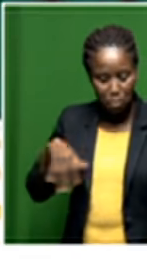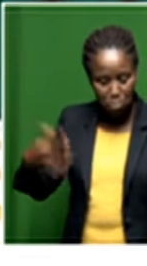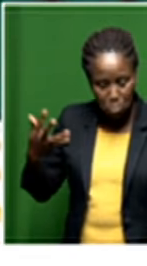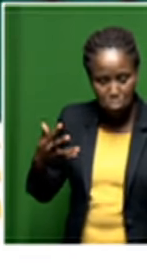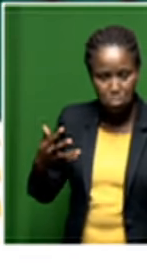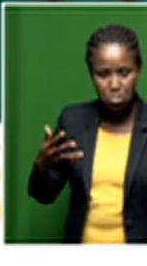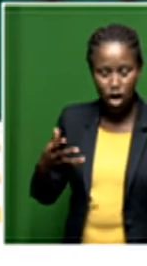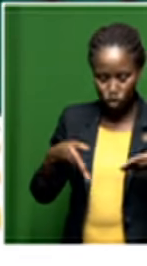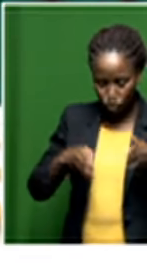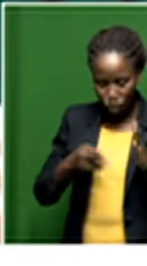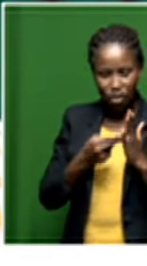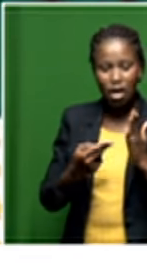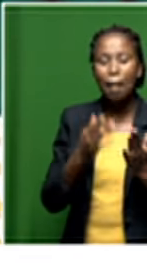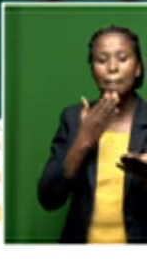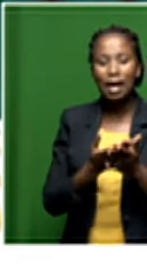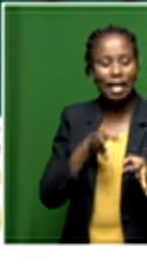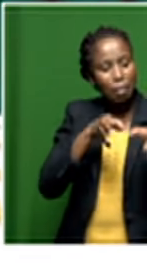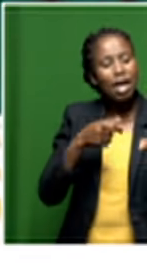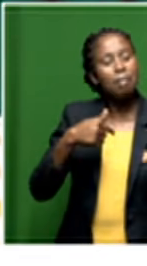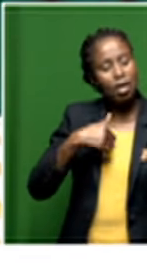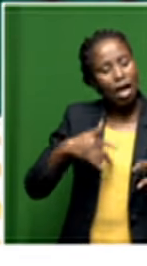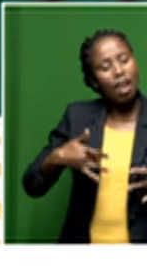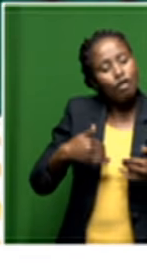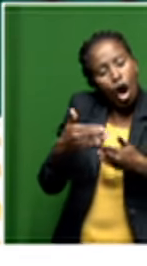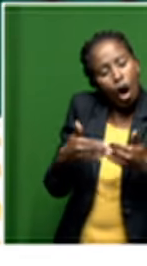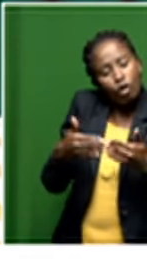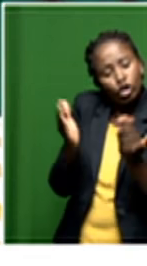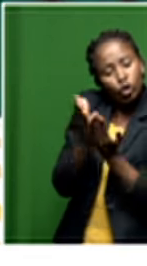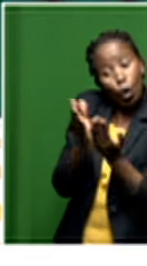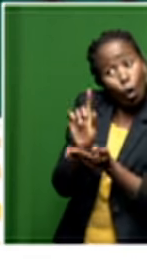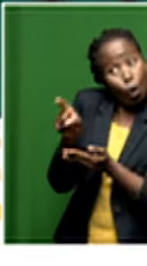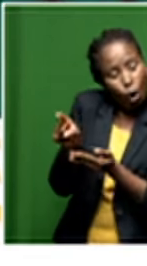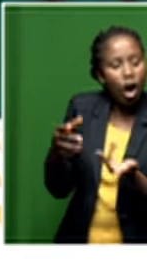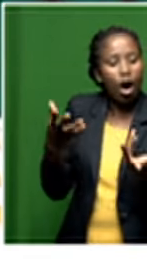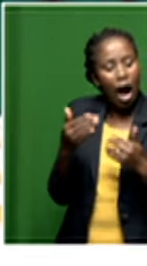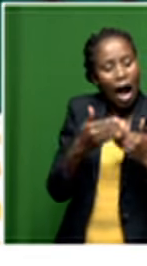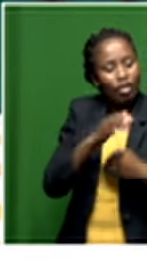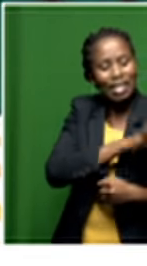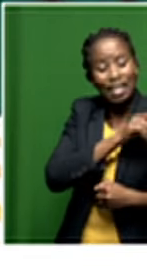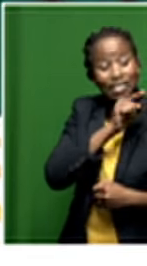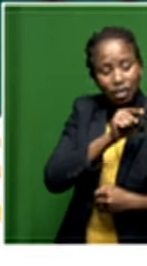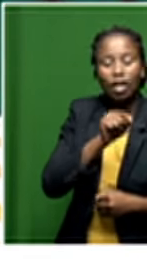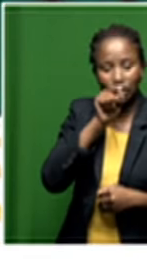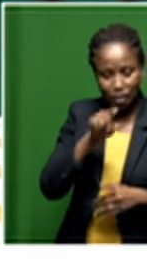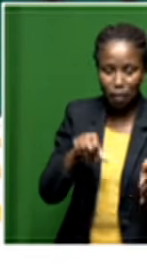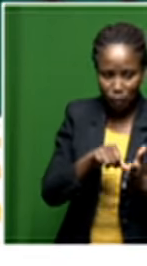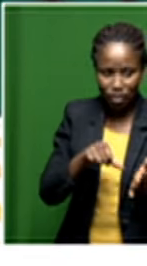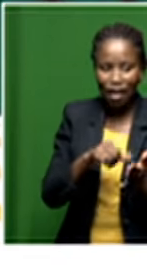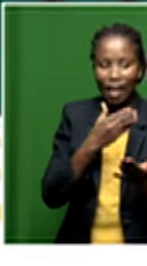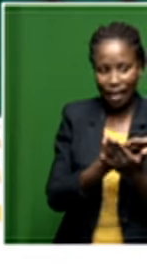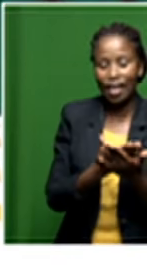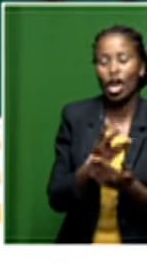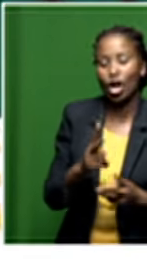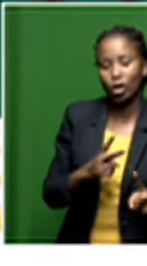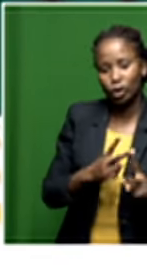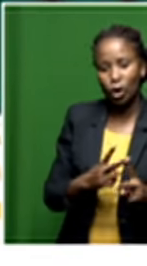you have to say near school or whatever. And I think it's important that they also, if